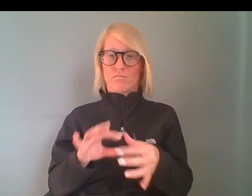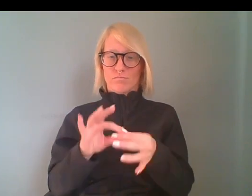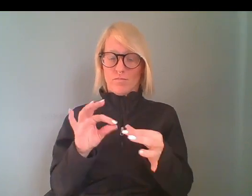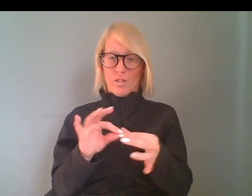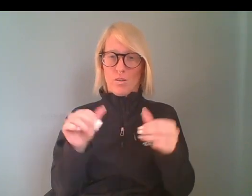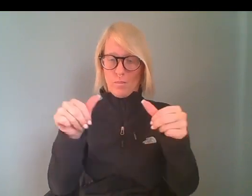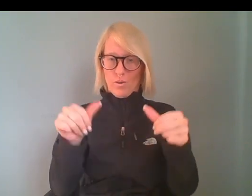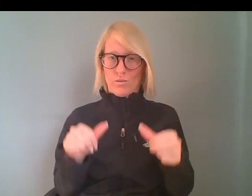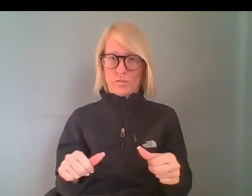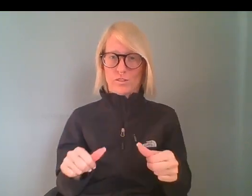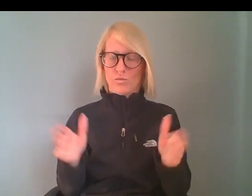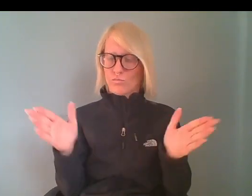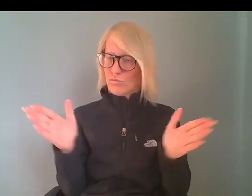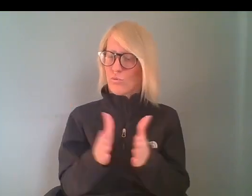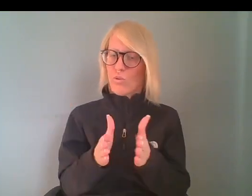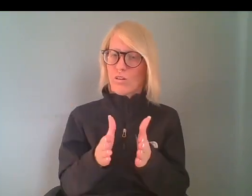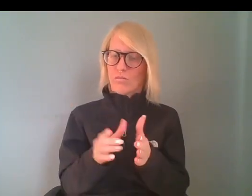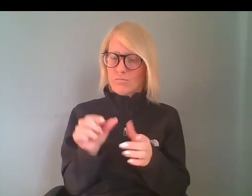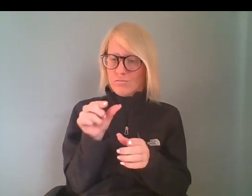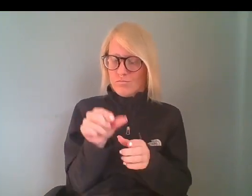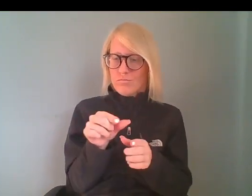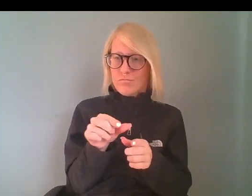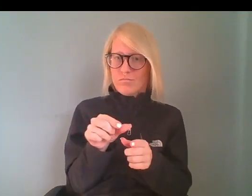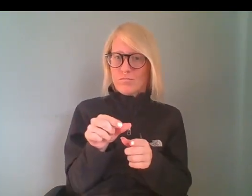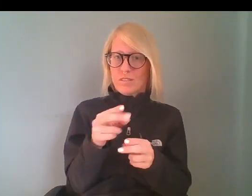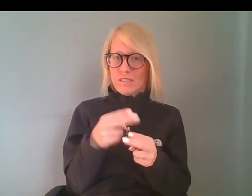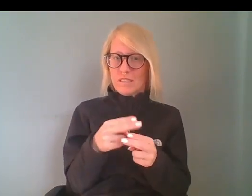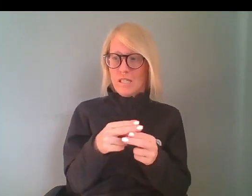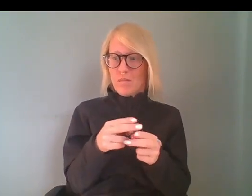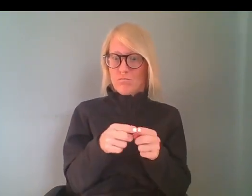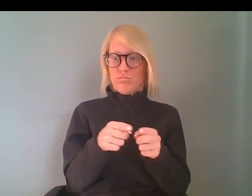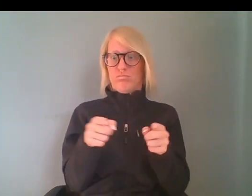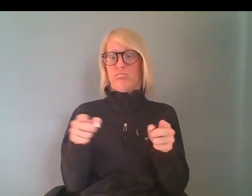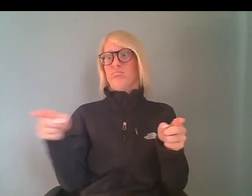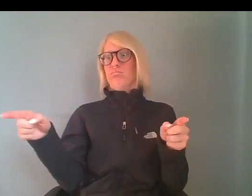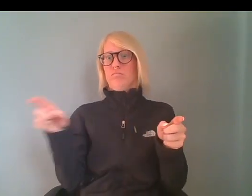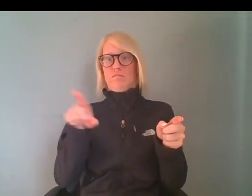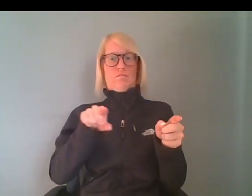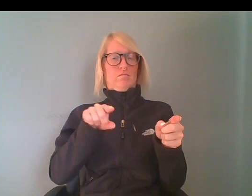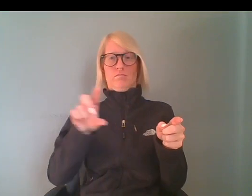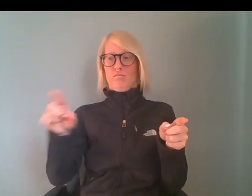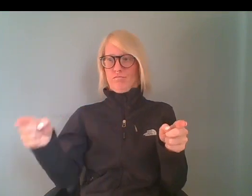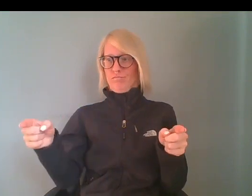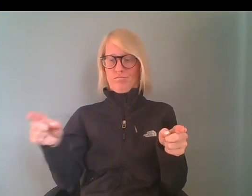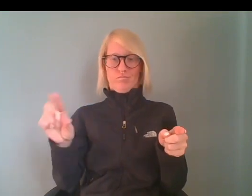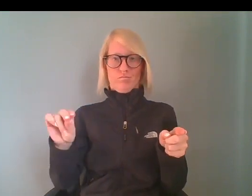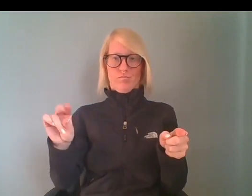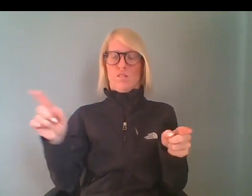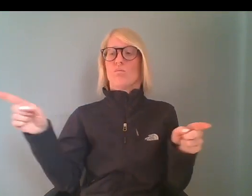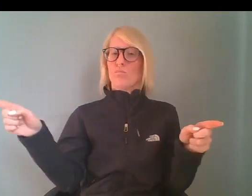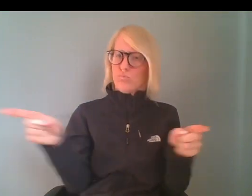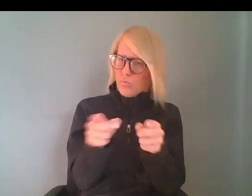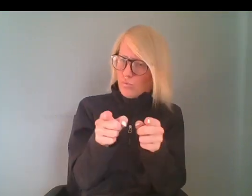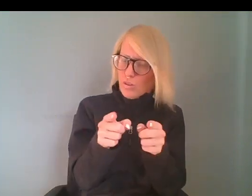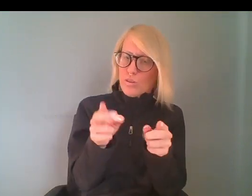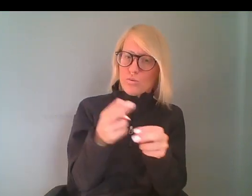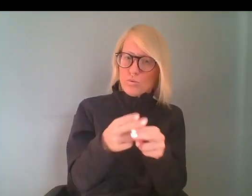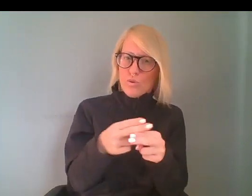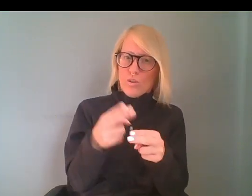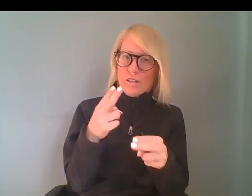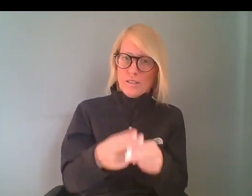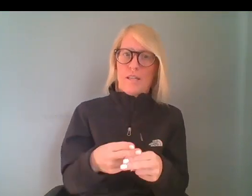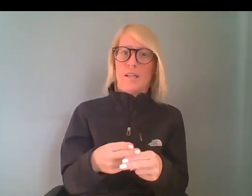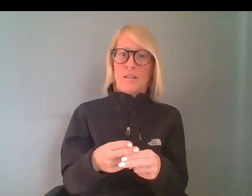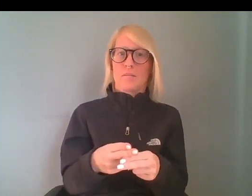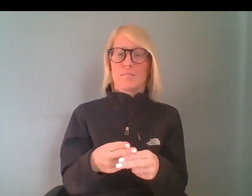shorter. I personally would not use characters such as an underscore. I just think it's easier to remember if